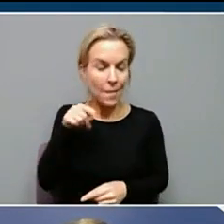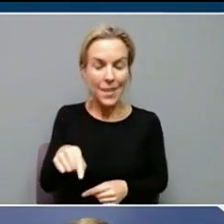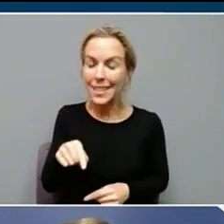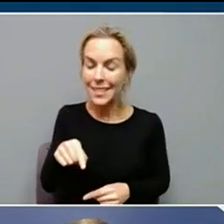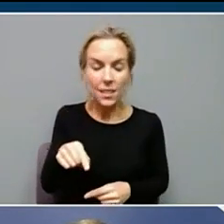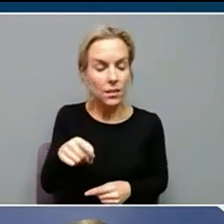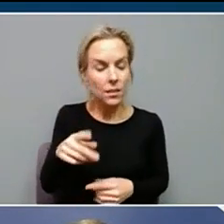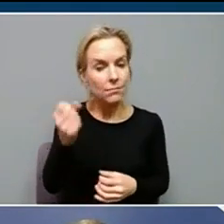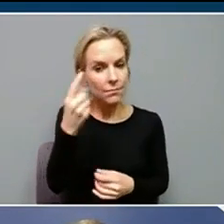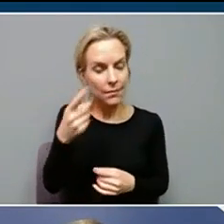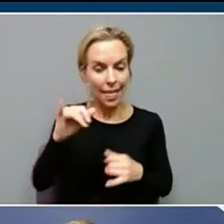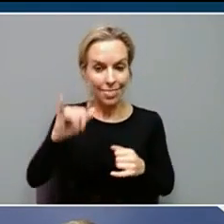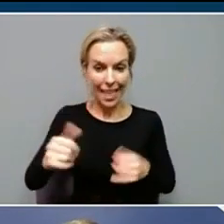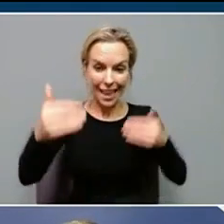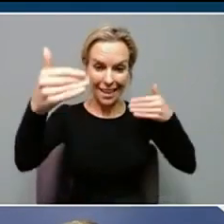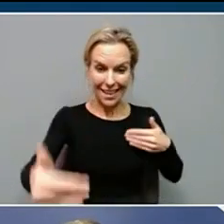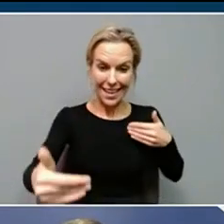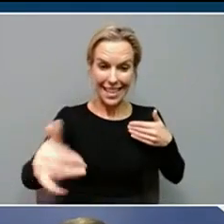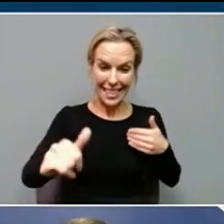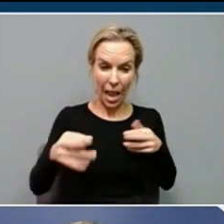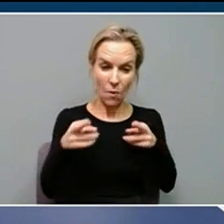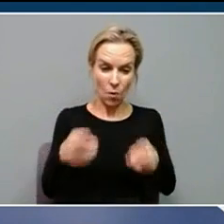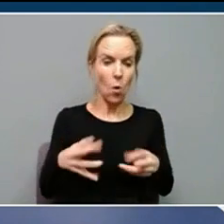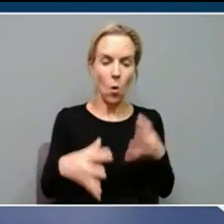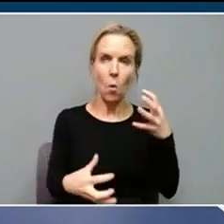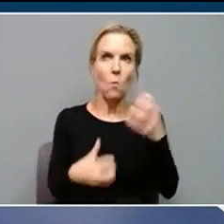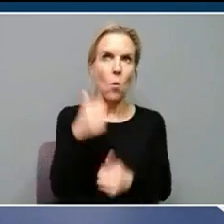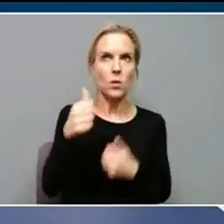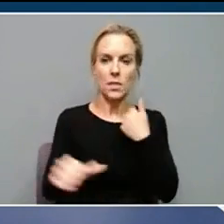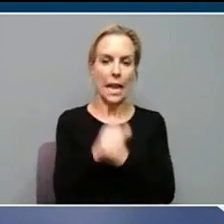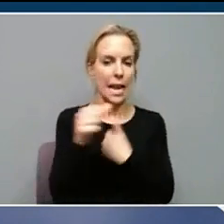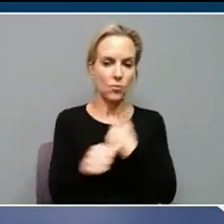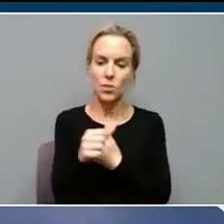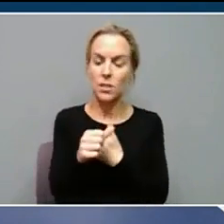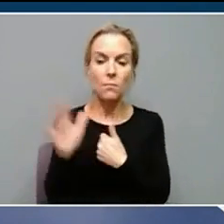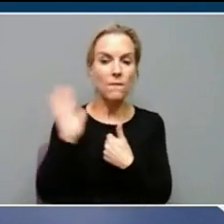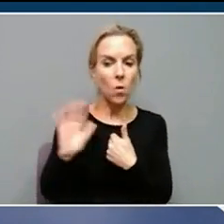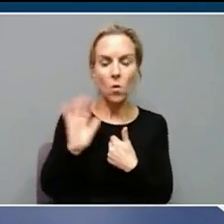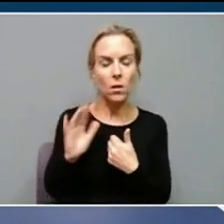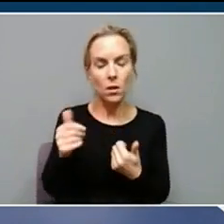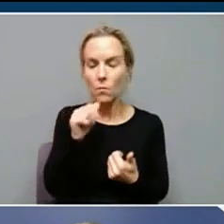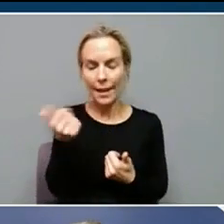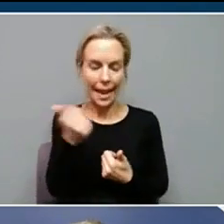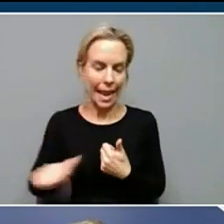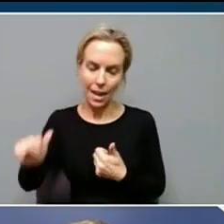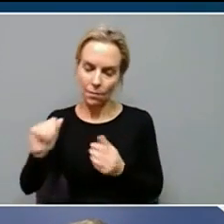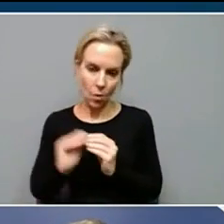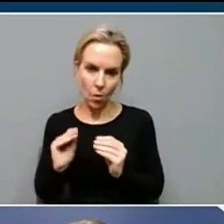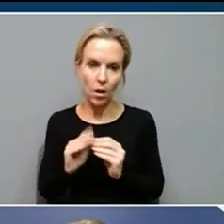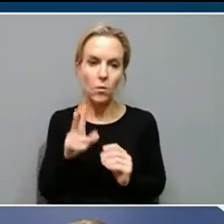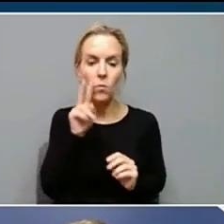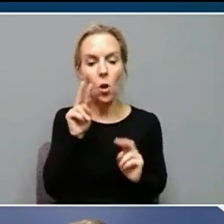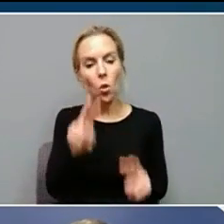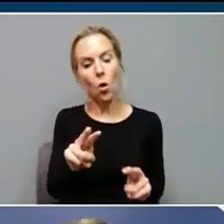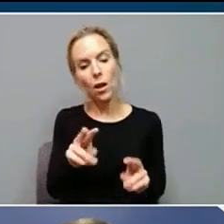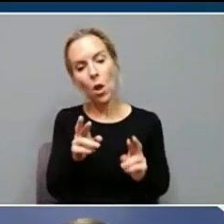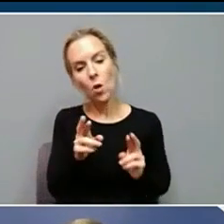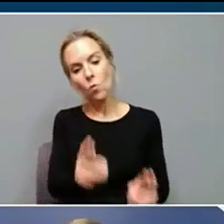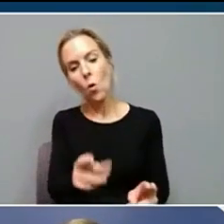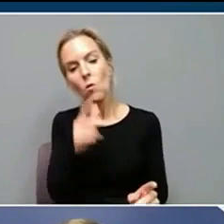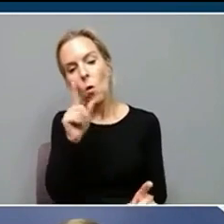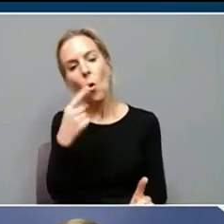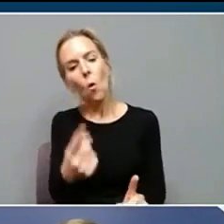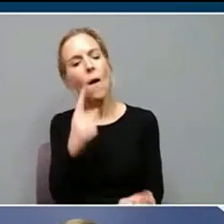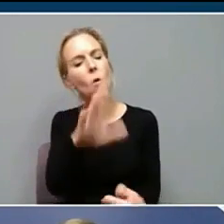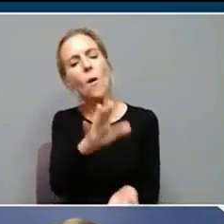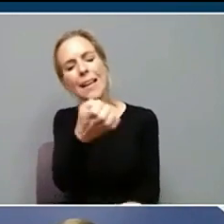dangerous in Kentucky, and it won't be any longer. I never forget that when we look at a road, it's not just economic development.